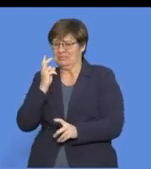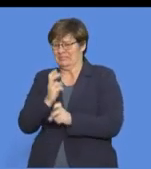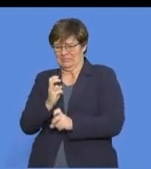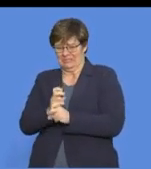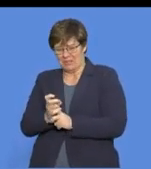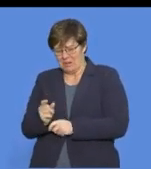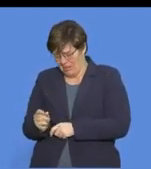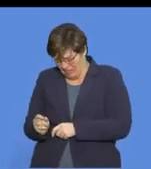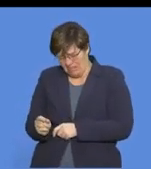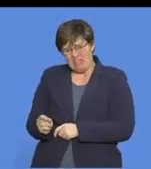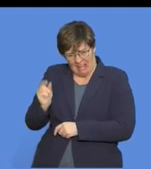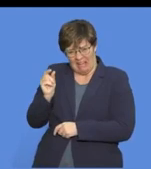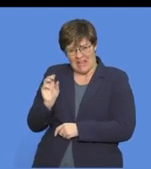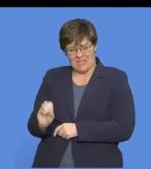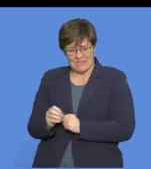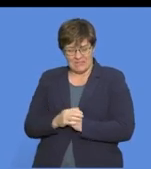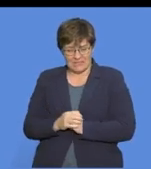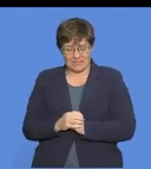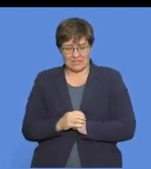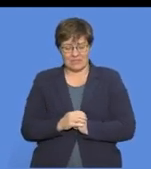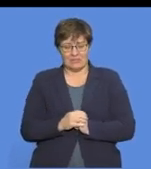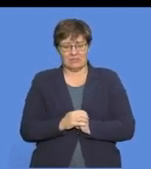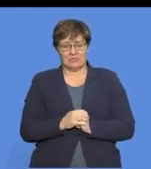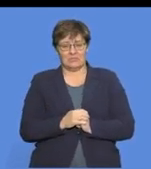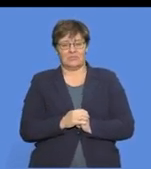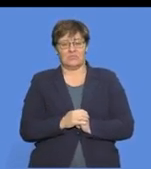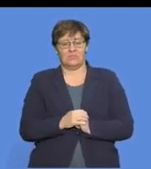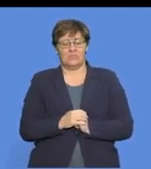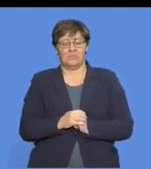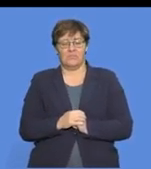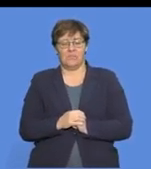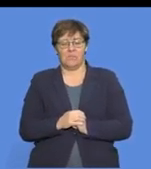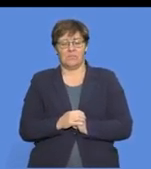are tougher because they have thick cell walls.